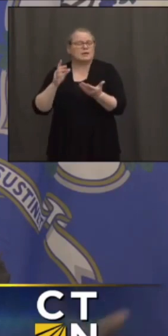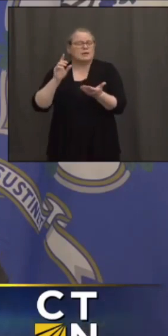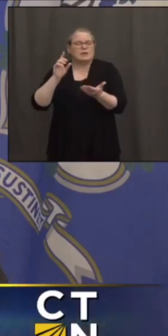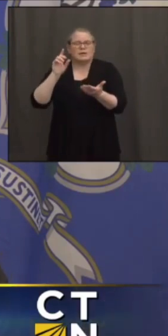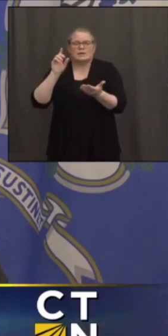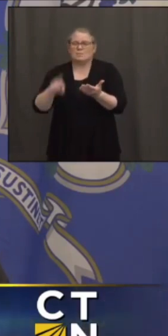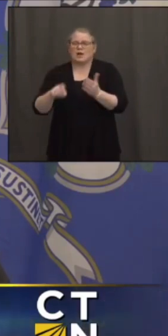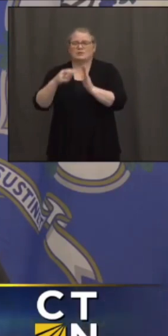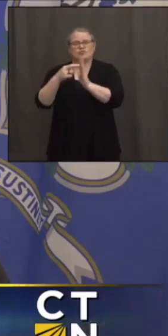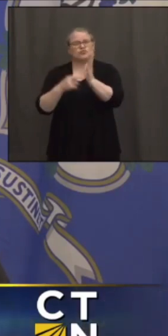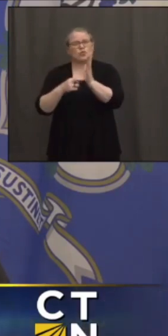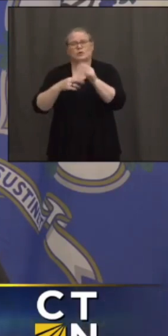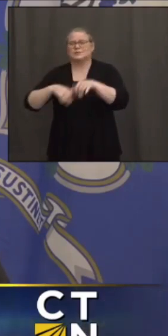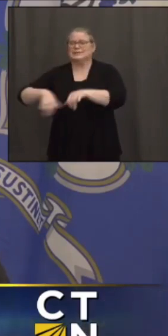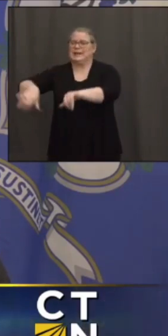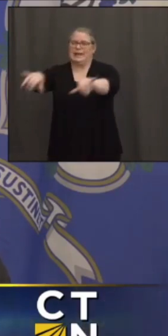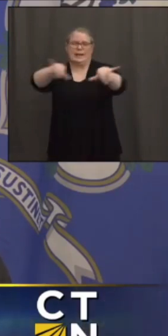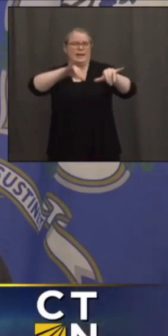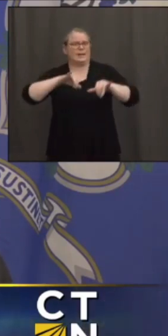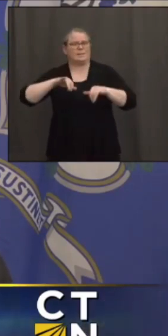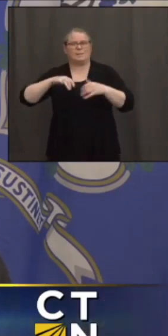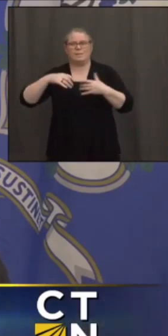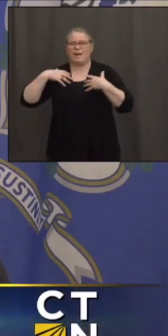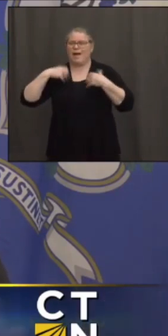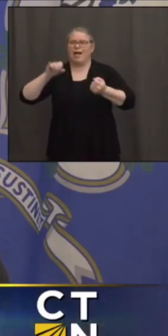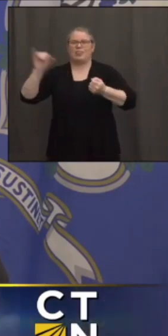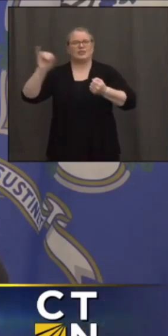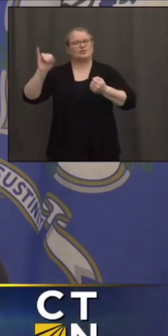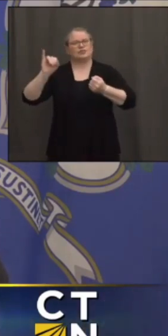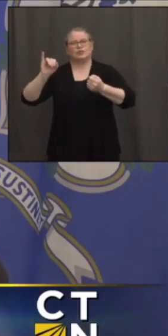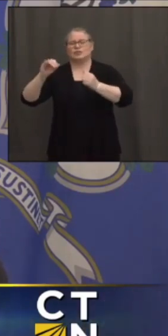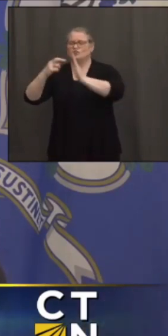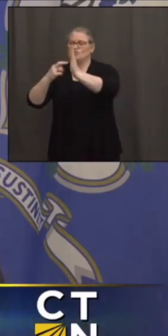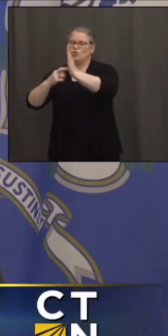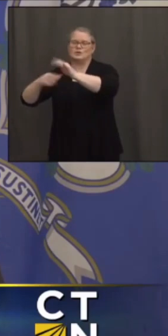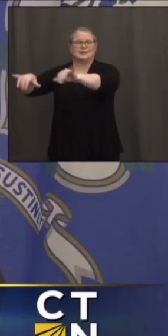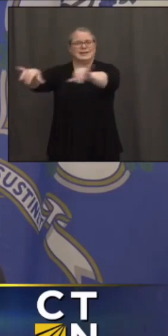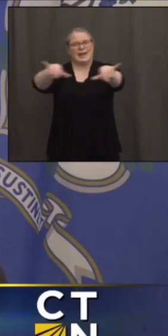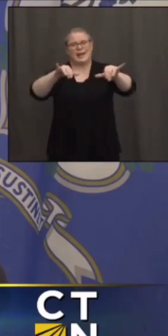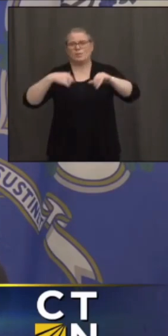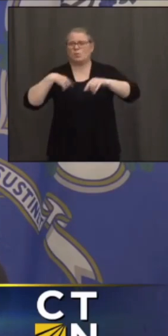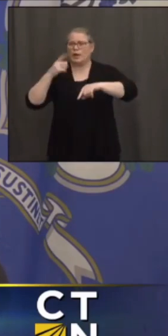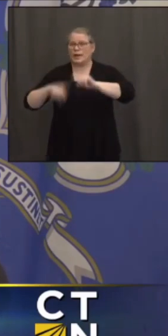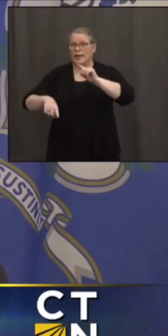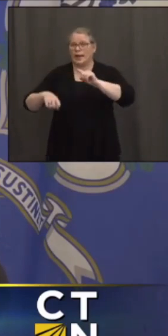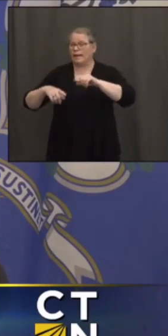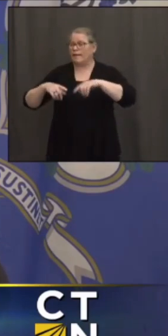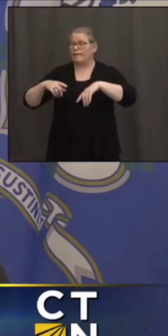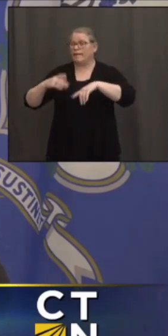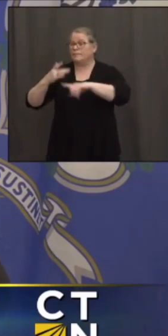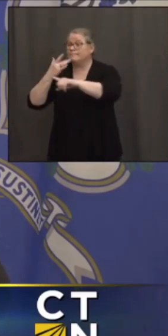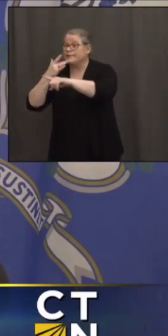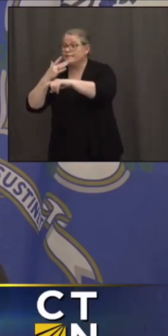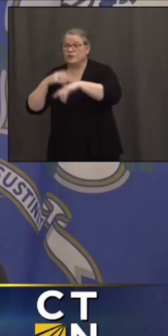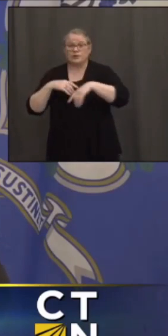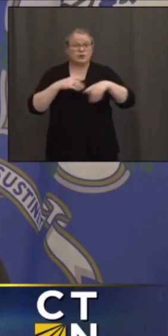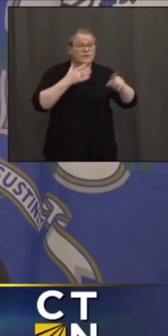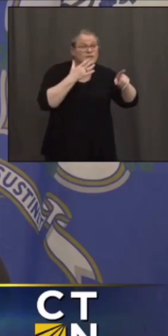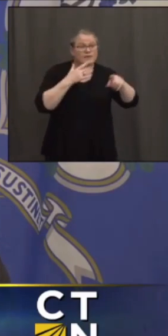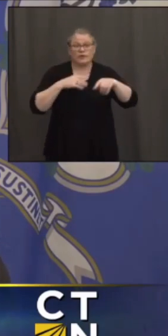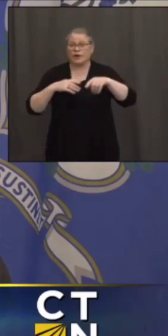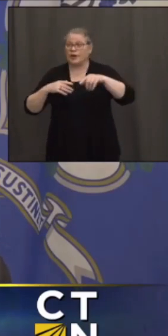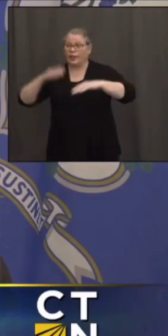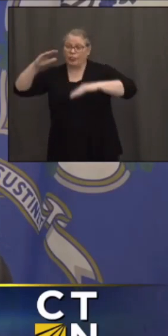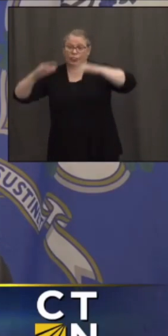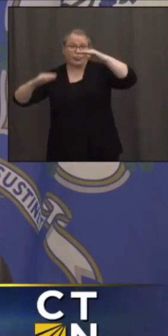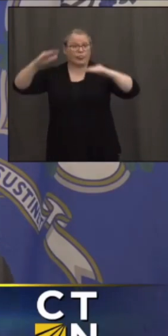other insurance, health insurance out there. We can't cut corners and have favorites out there in any way.